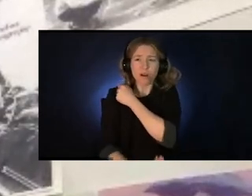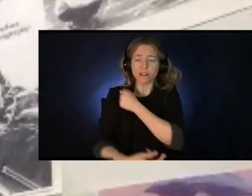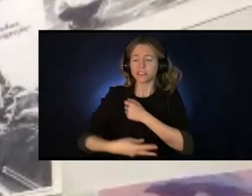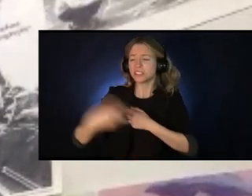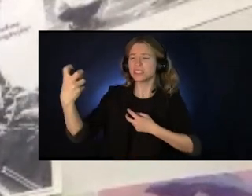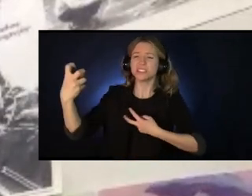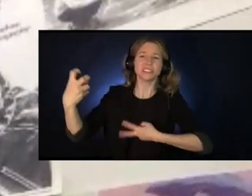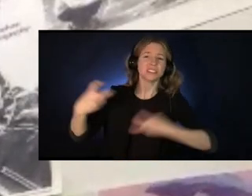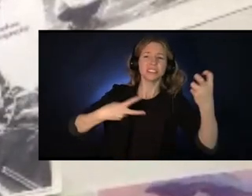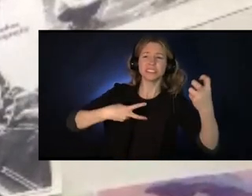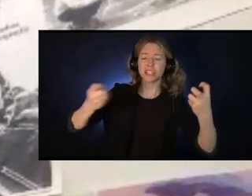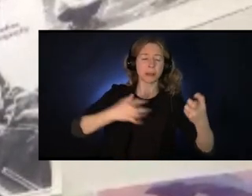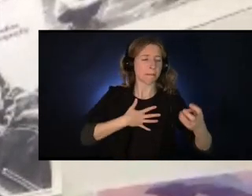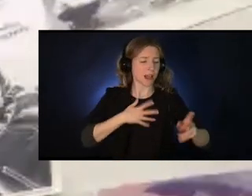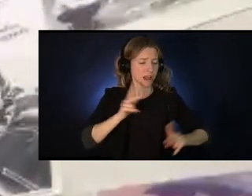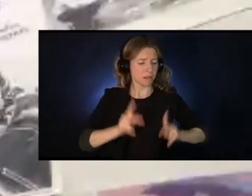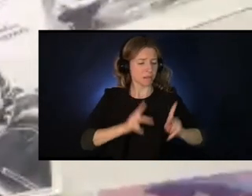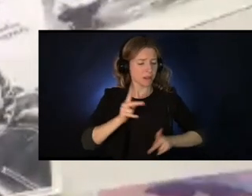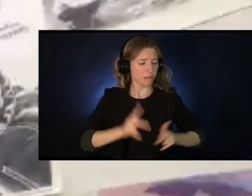dying.